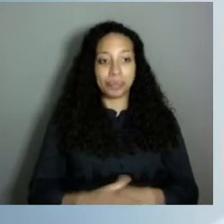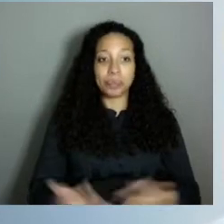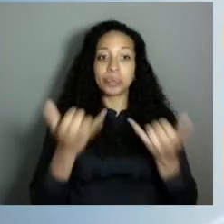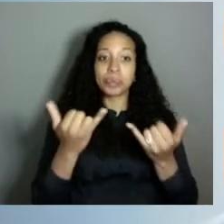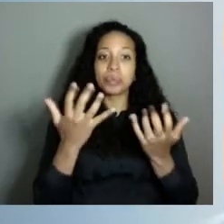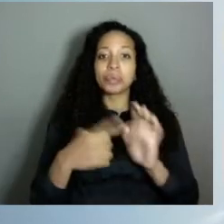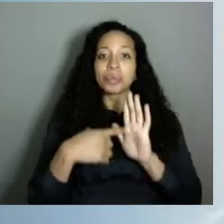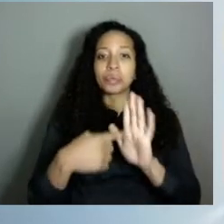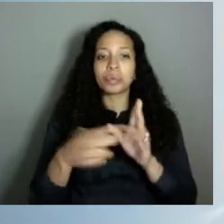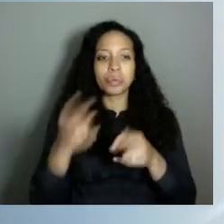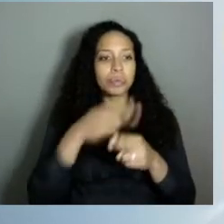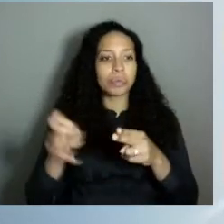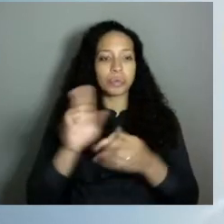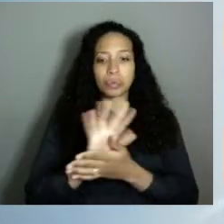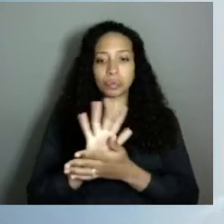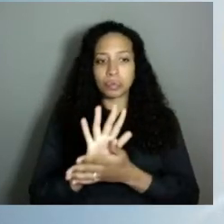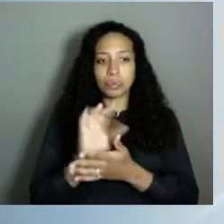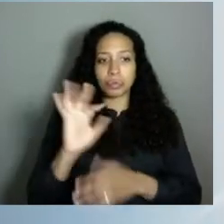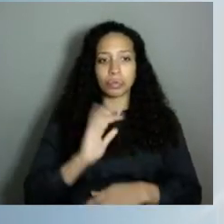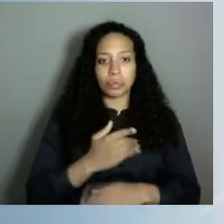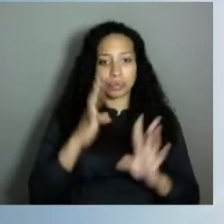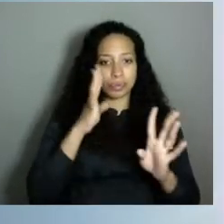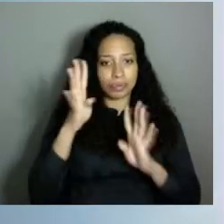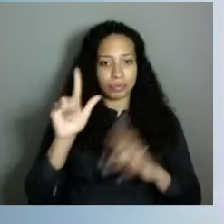quick video of our innovation lab.